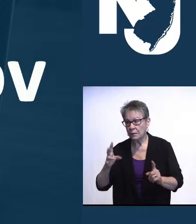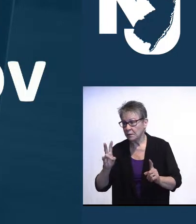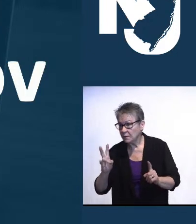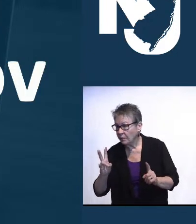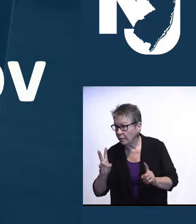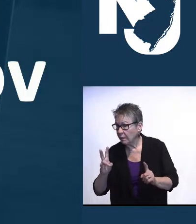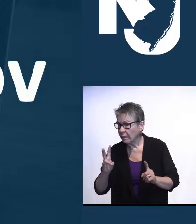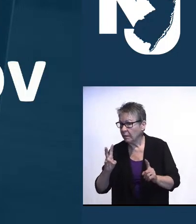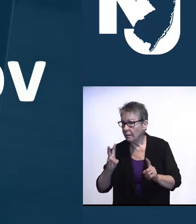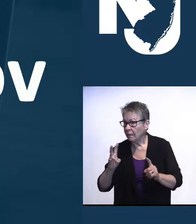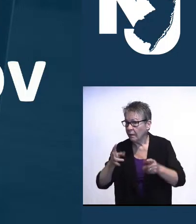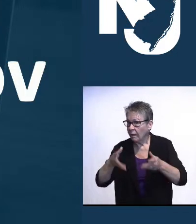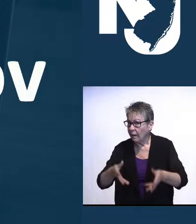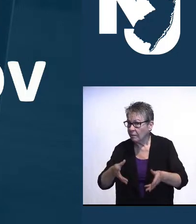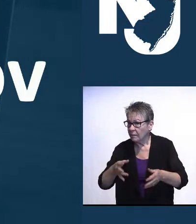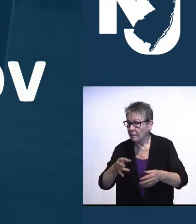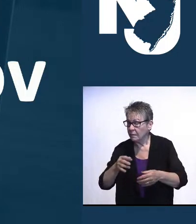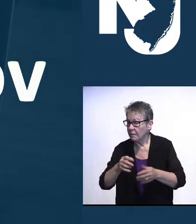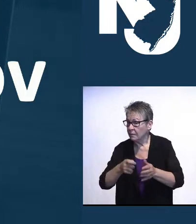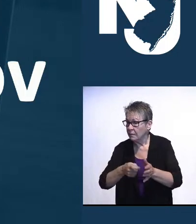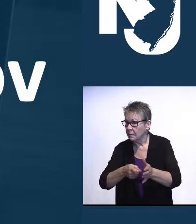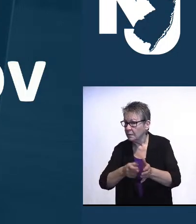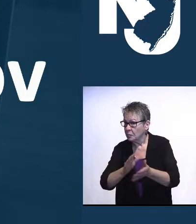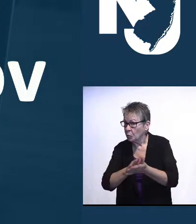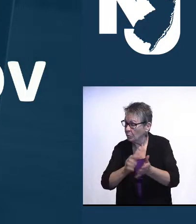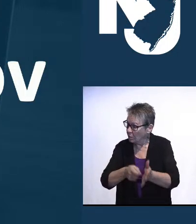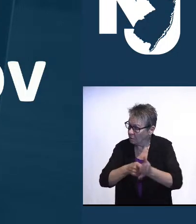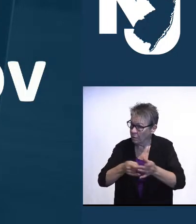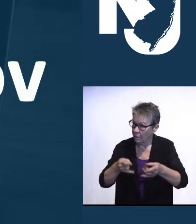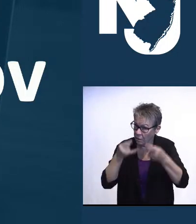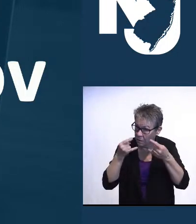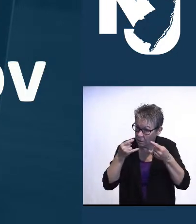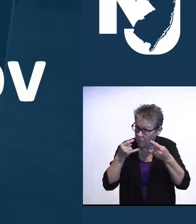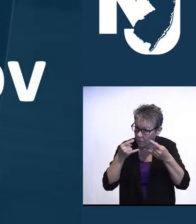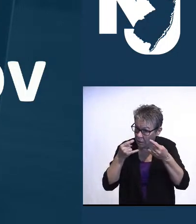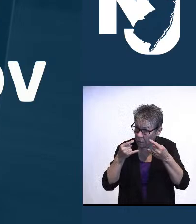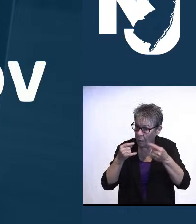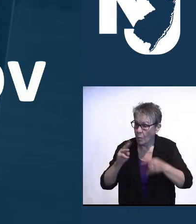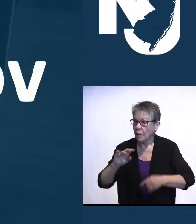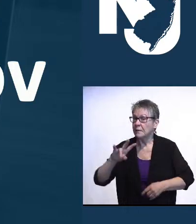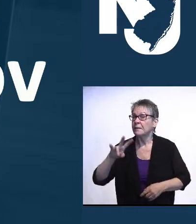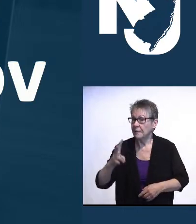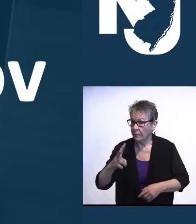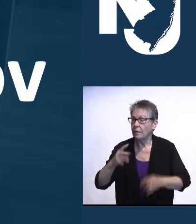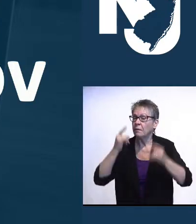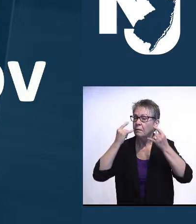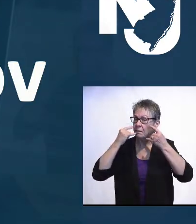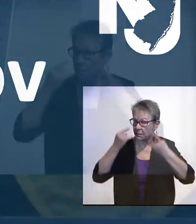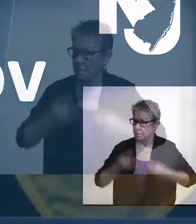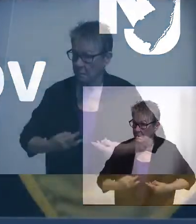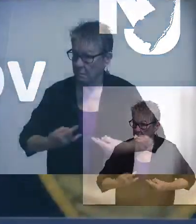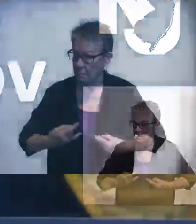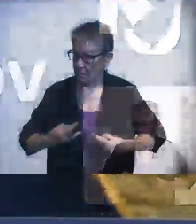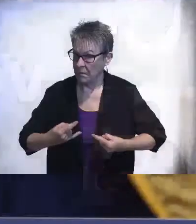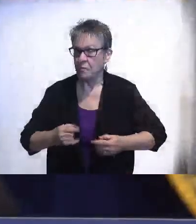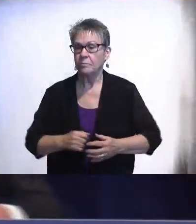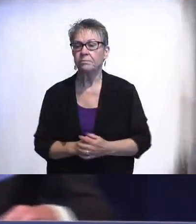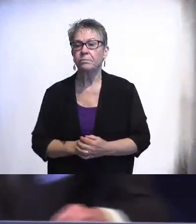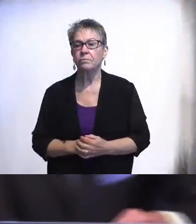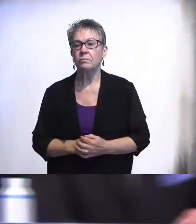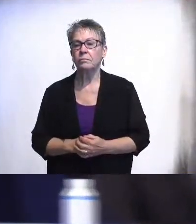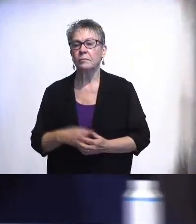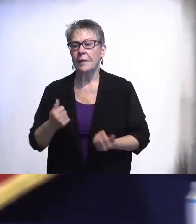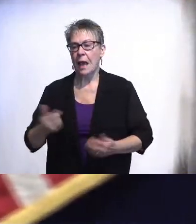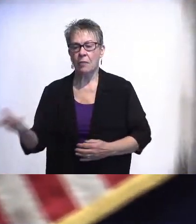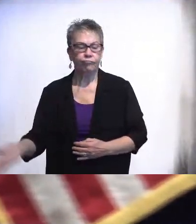that, please help me welcome the woman who needs no introduction, the Commissioner of the Department of Health, Judy Persicelli. Thank you, Governor,